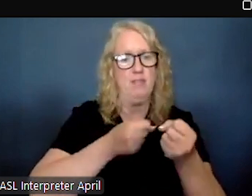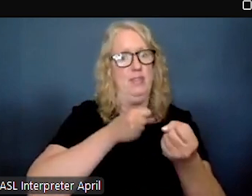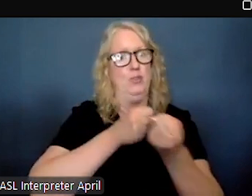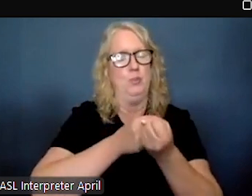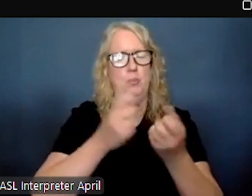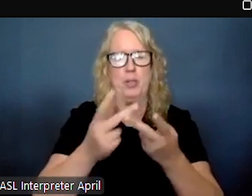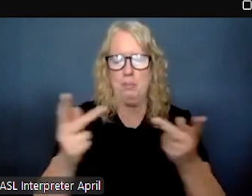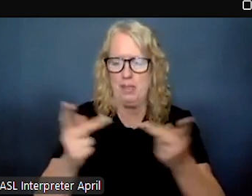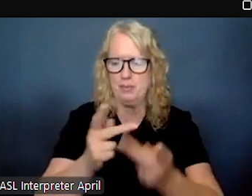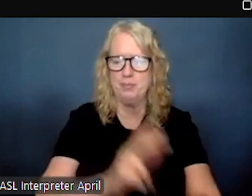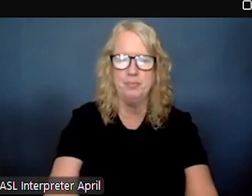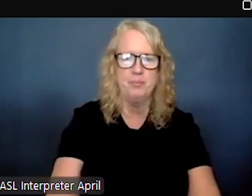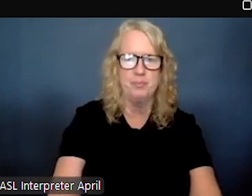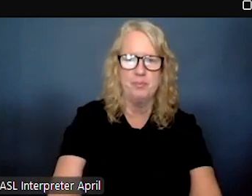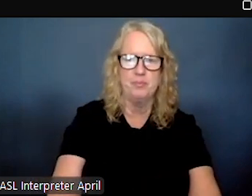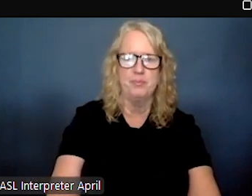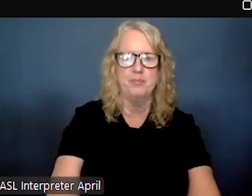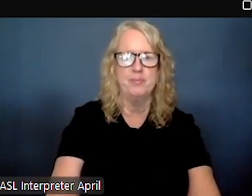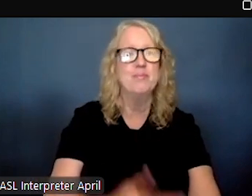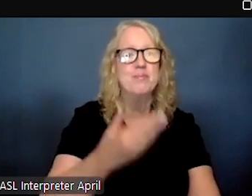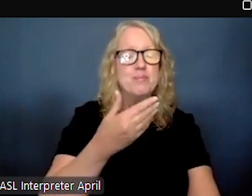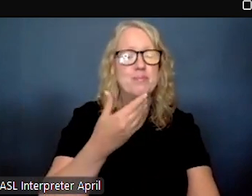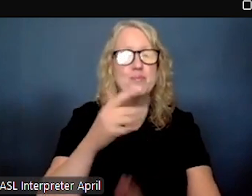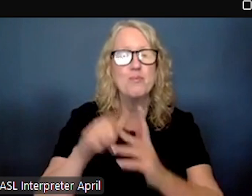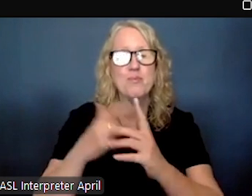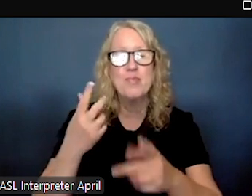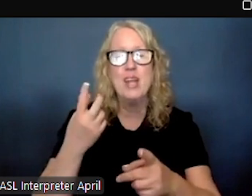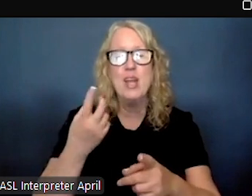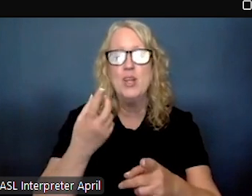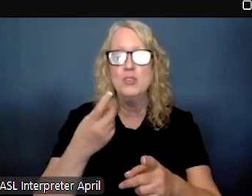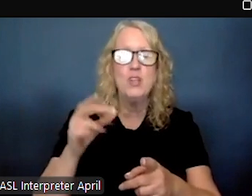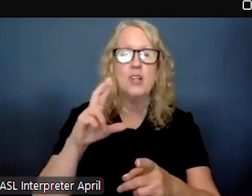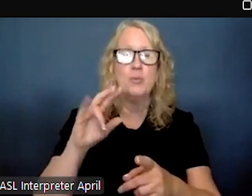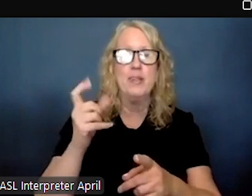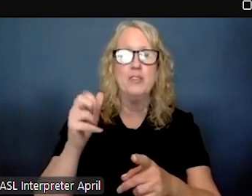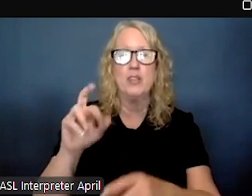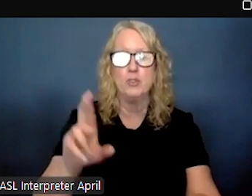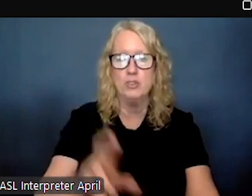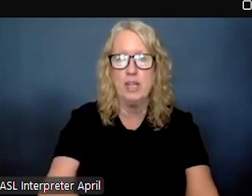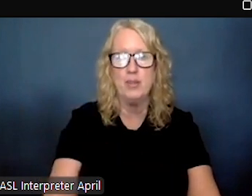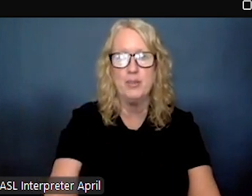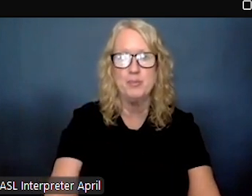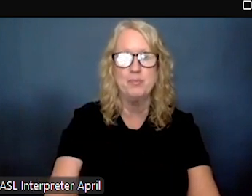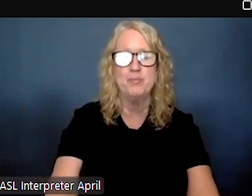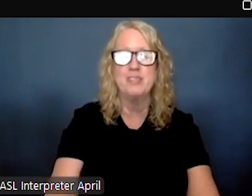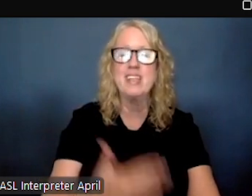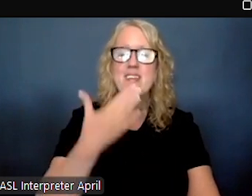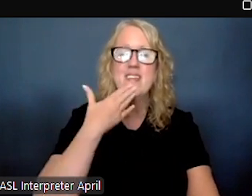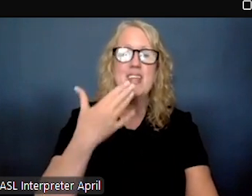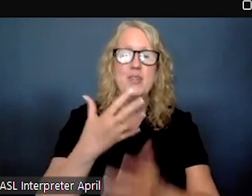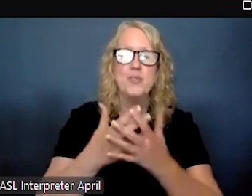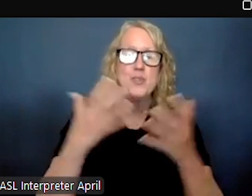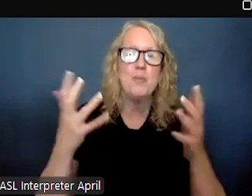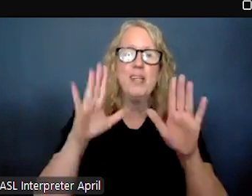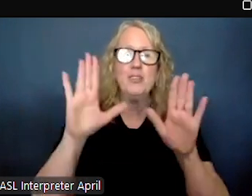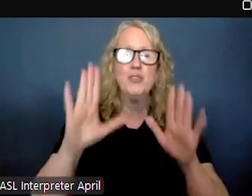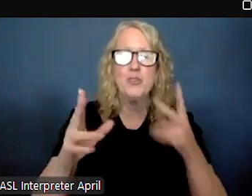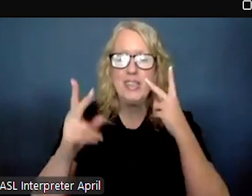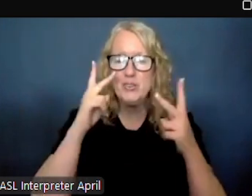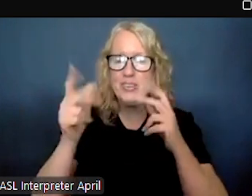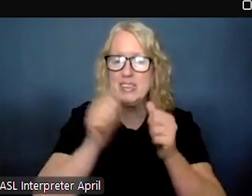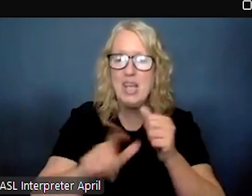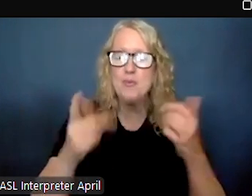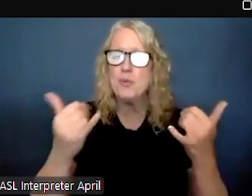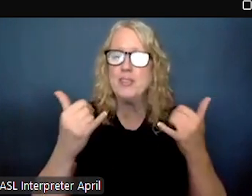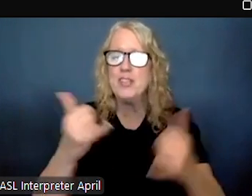be. We'll start with Dr. Zeller. Thank you so much, and great to see everybody